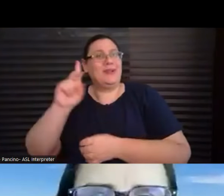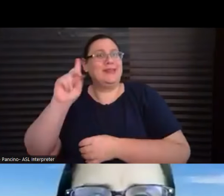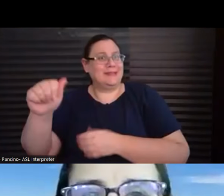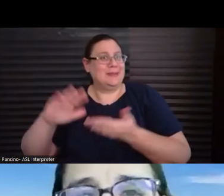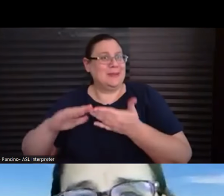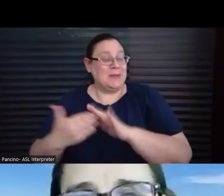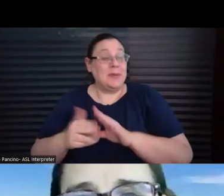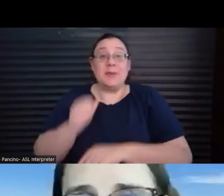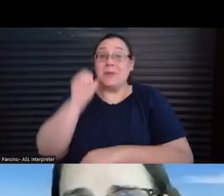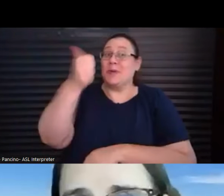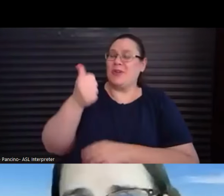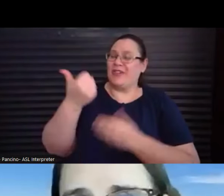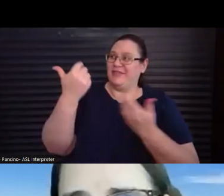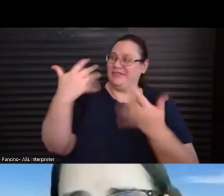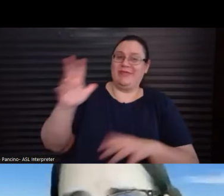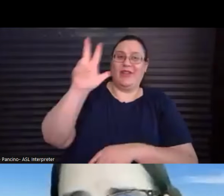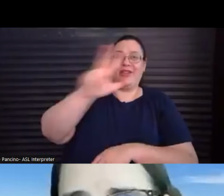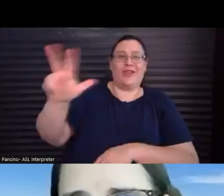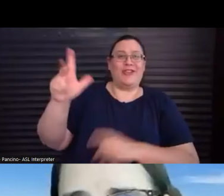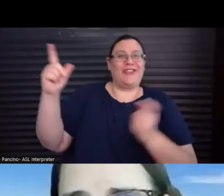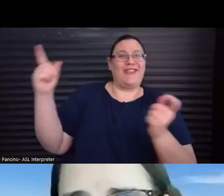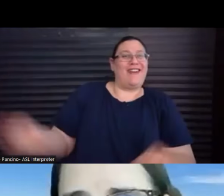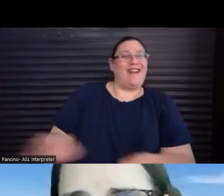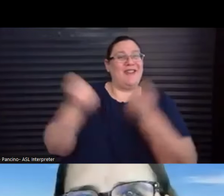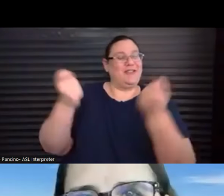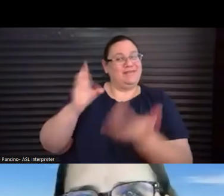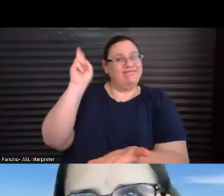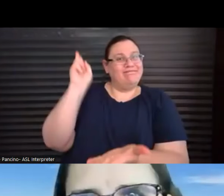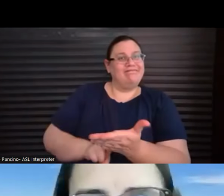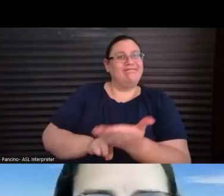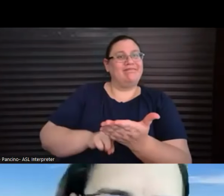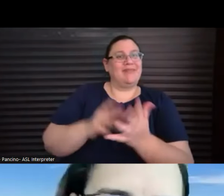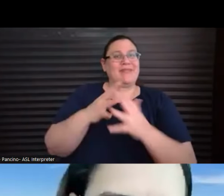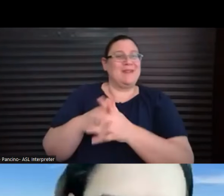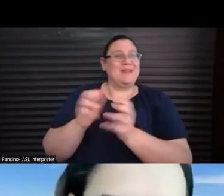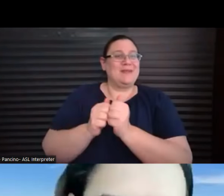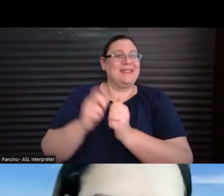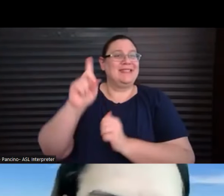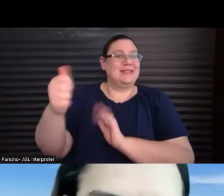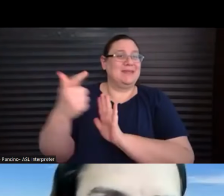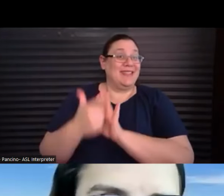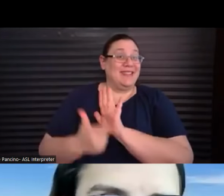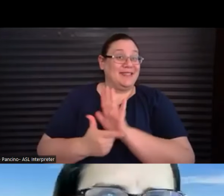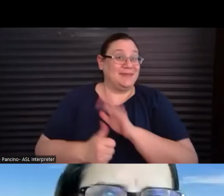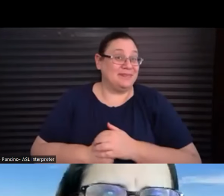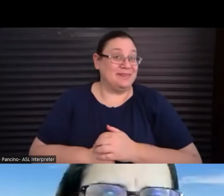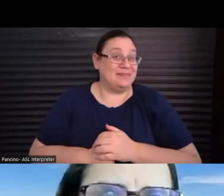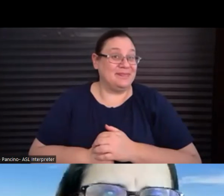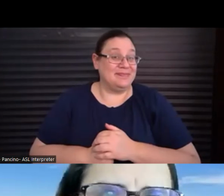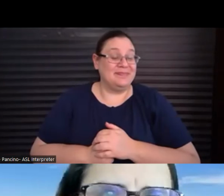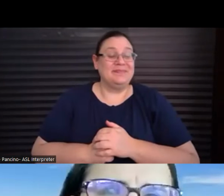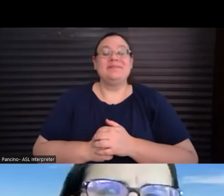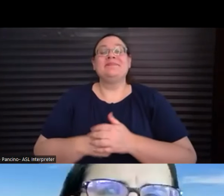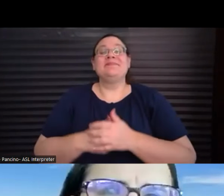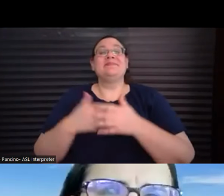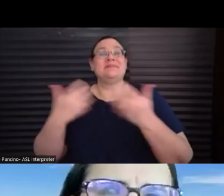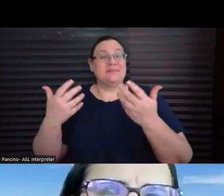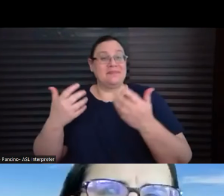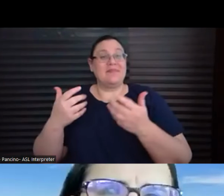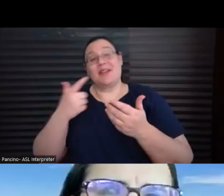Tomorrow marks the 33rd anniversary of the signing of the Americans with Disabilities Act. In addition to welcoming